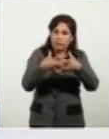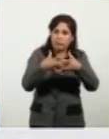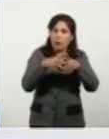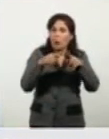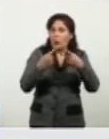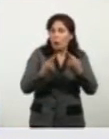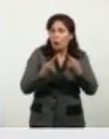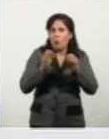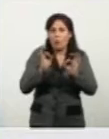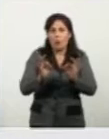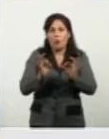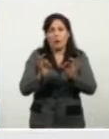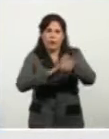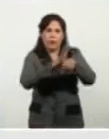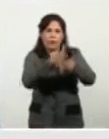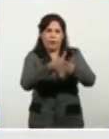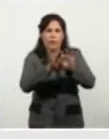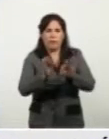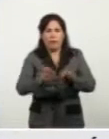derived